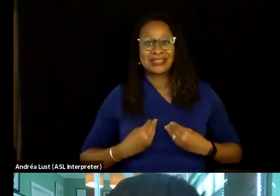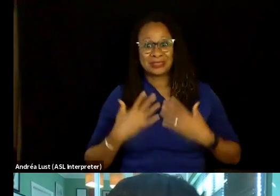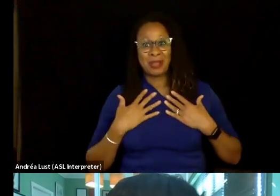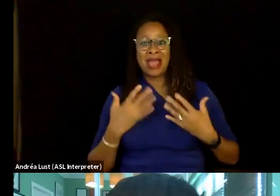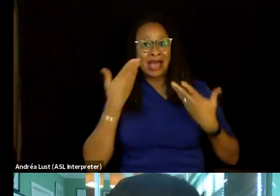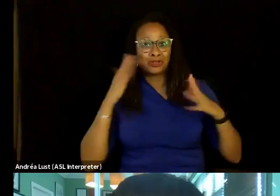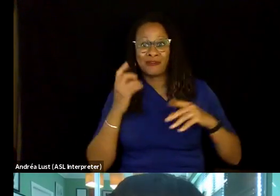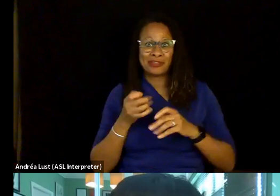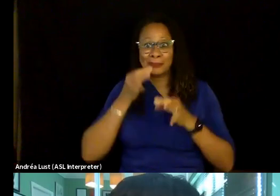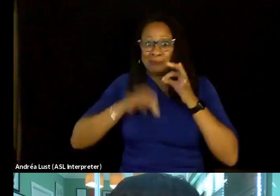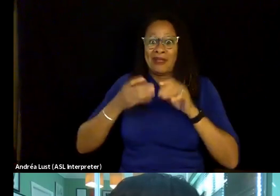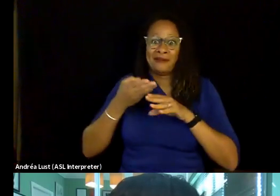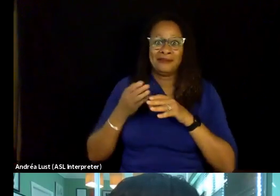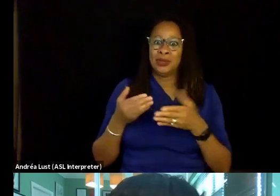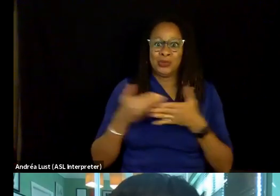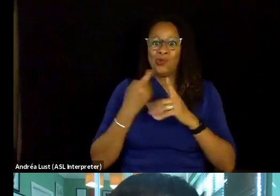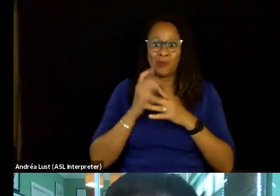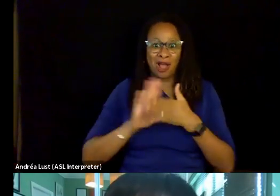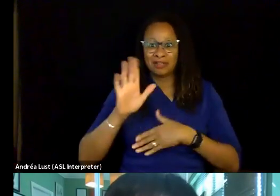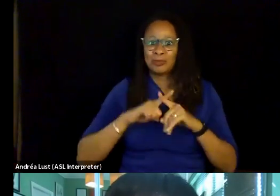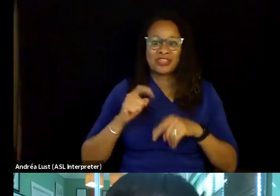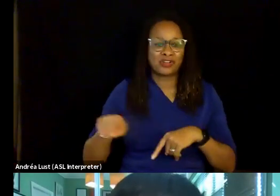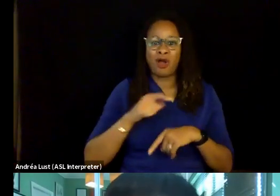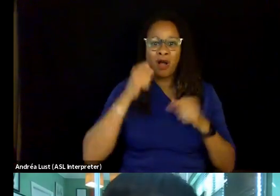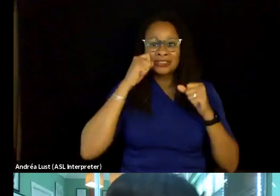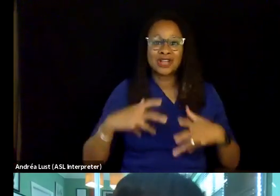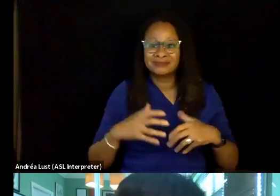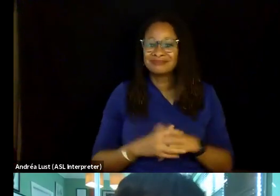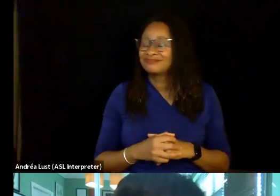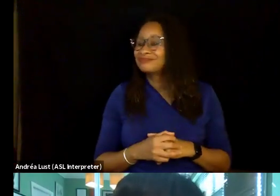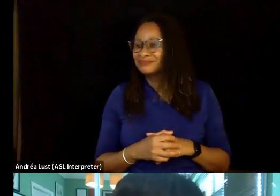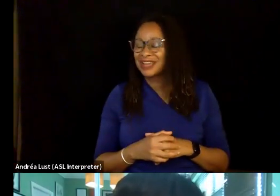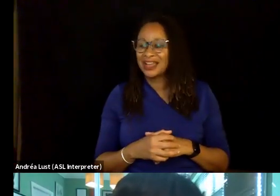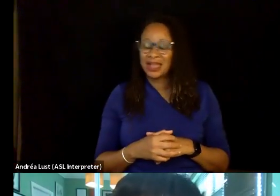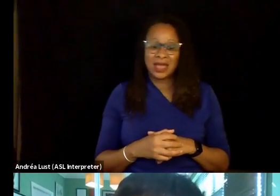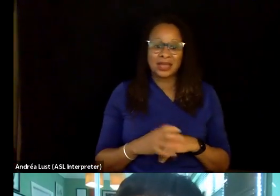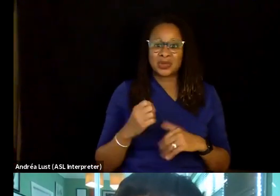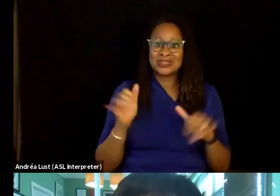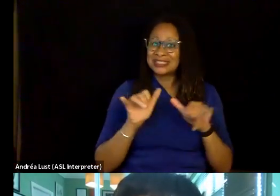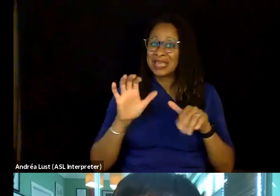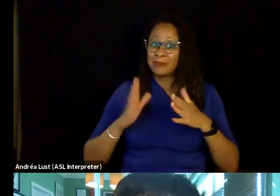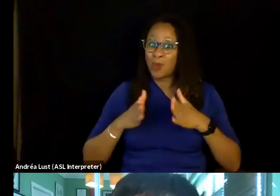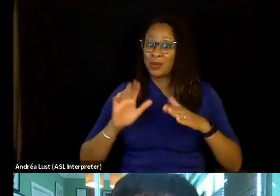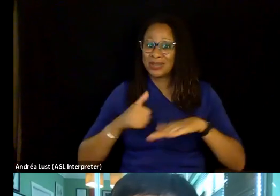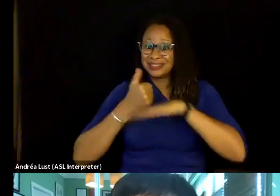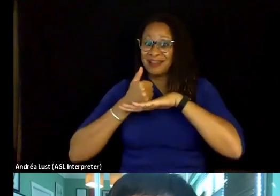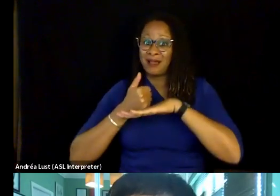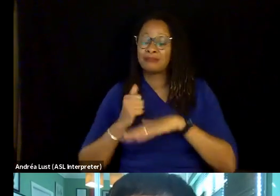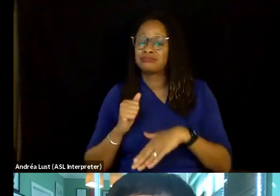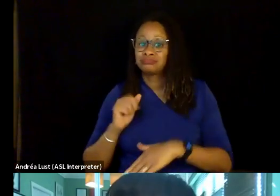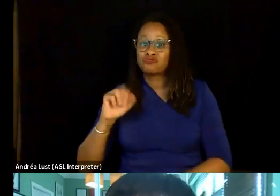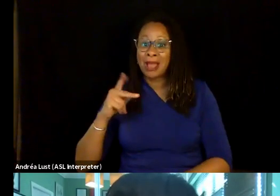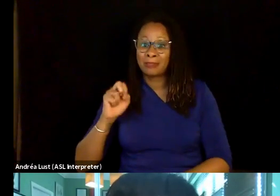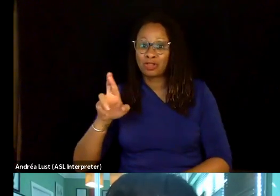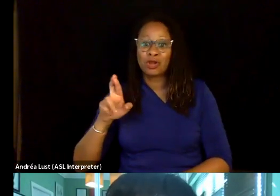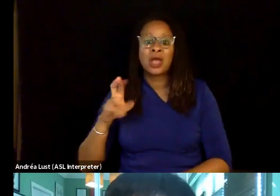something, but they are incredible. They're the smartest. So it's like the way we set up Rappler, right? We knew what